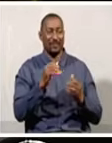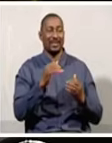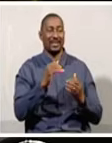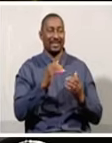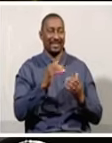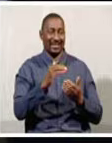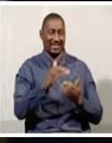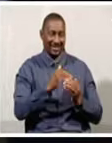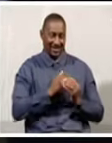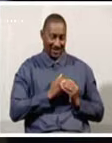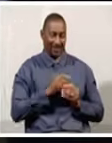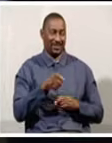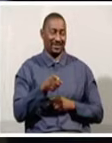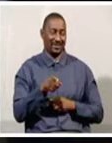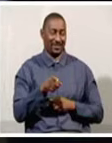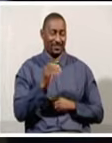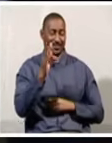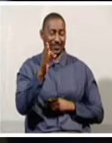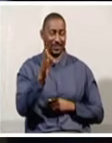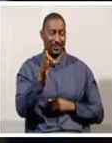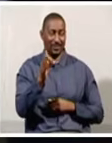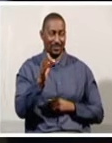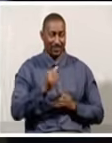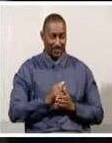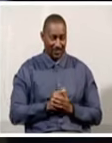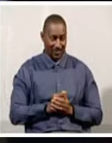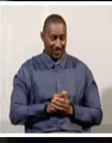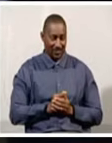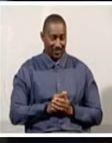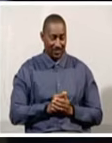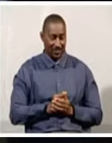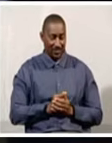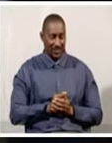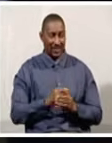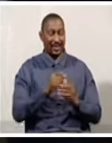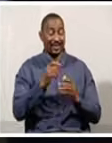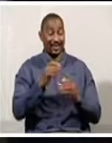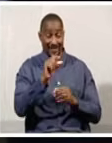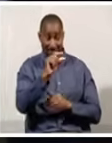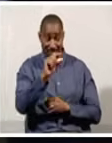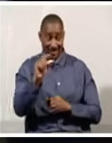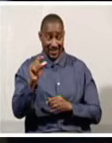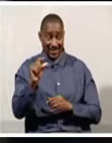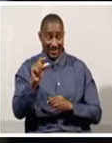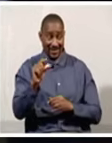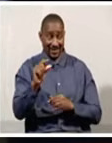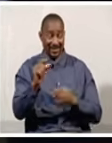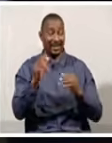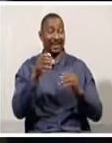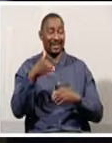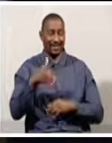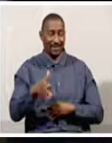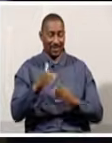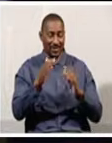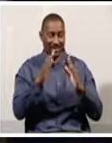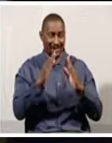the future? It's the fact that his term for the Namibian House that he uses is really not, it's not just a